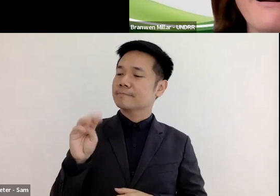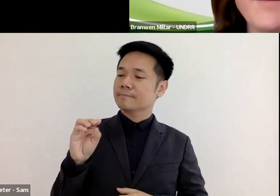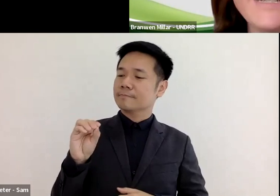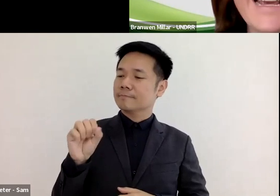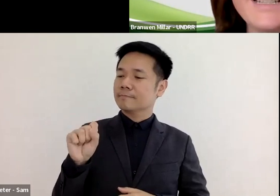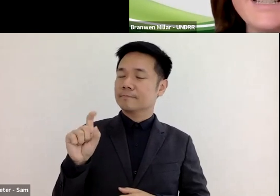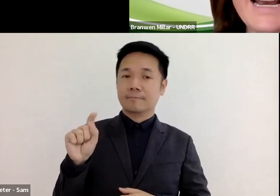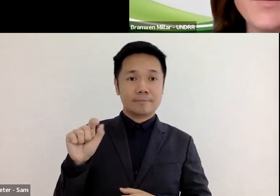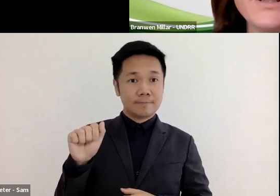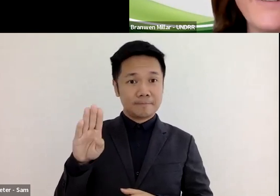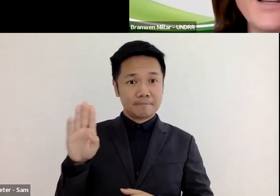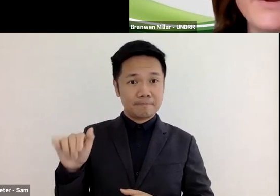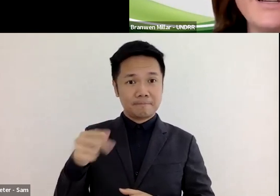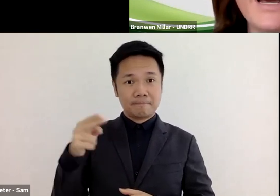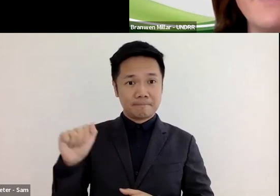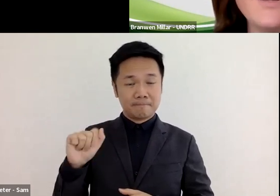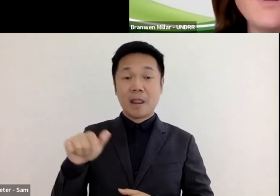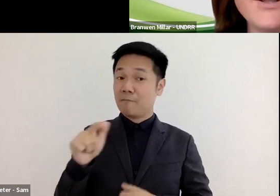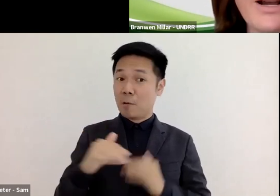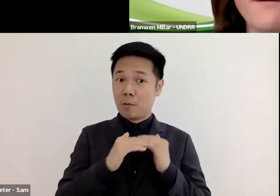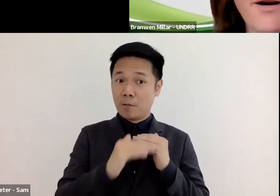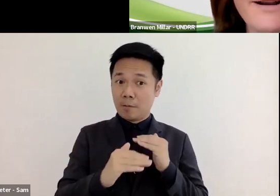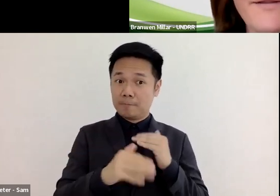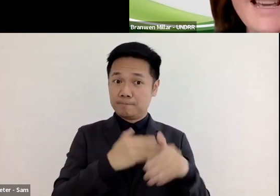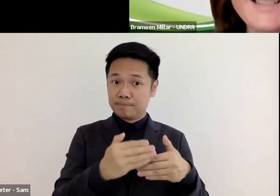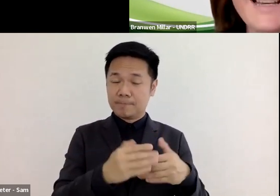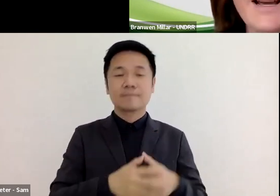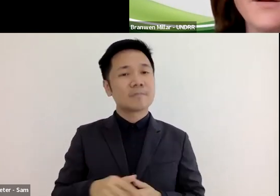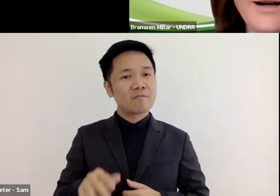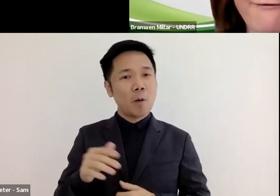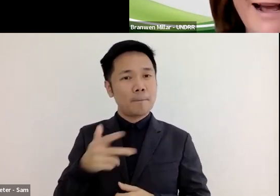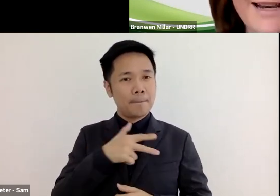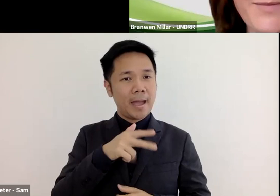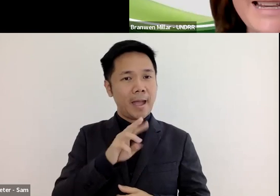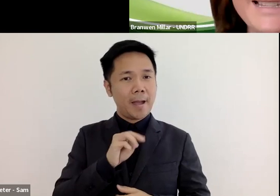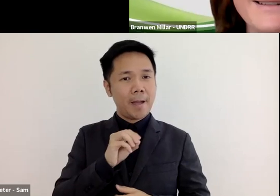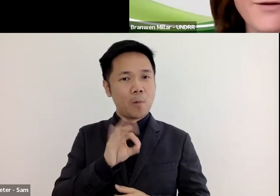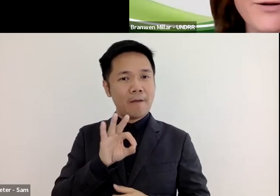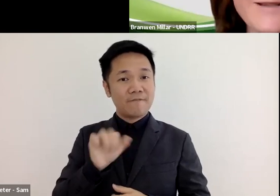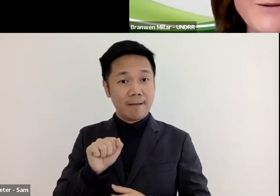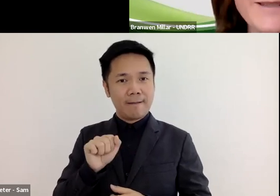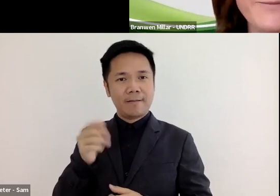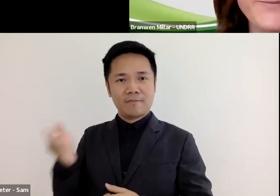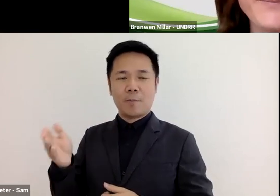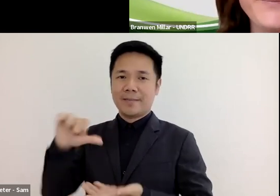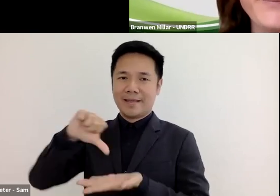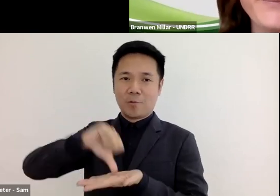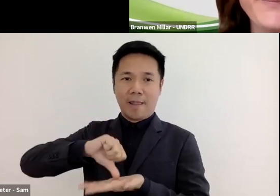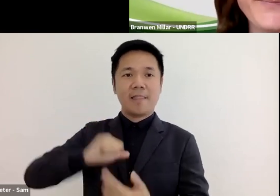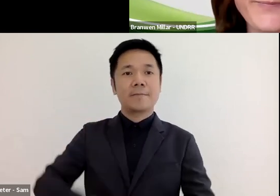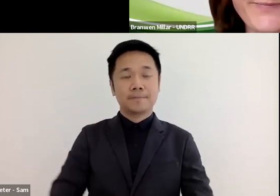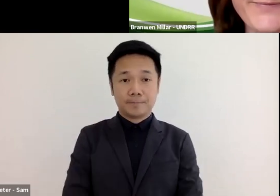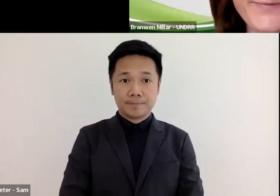of Environment and Sustainable Development for the Ministry of Foreign Affairs for Iran. Please, the floor is yours.